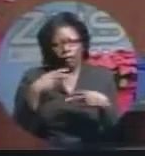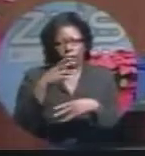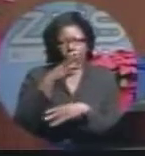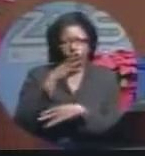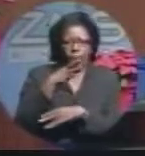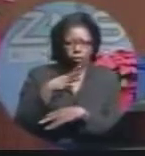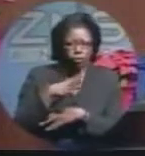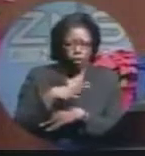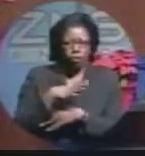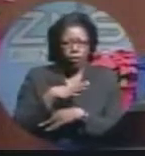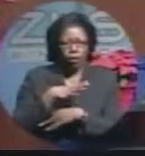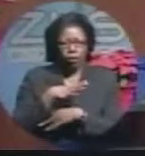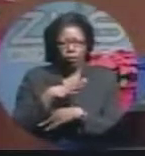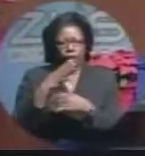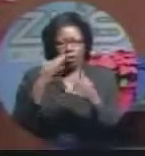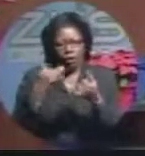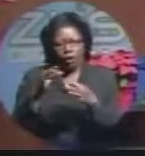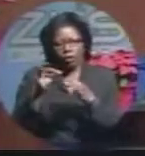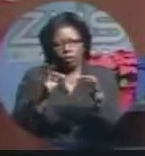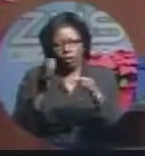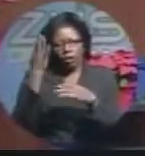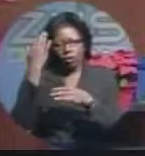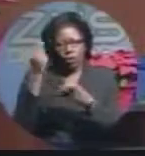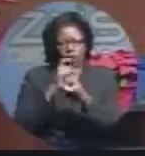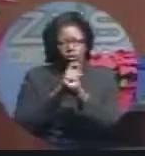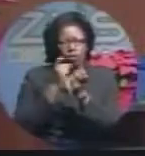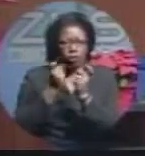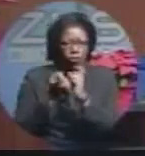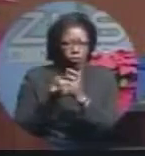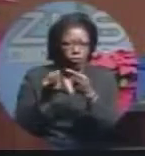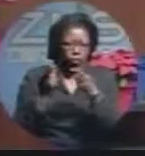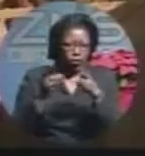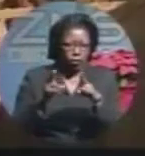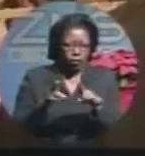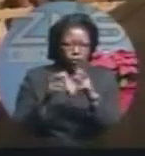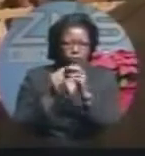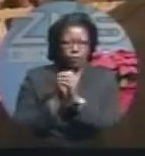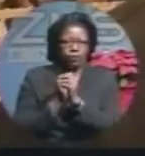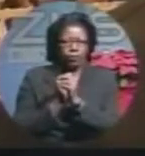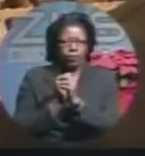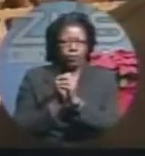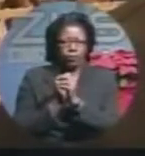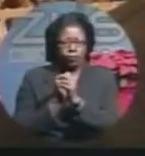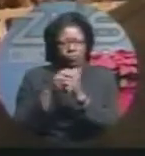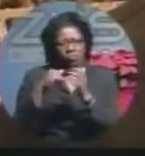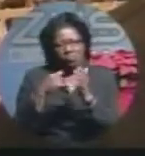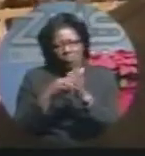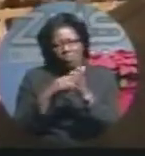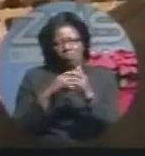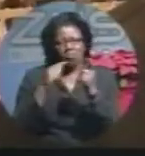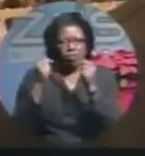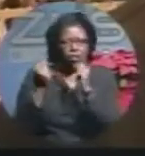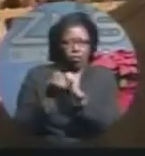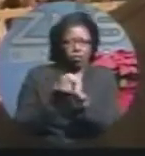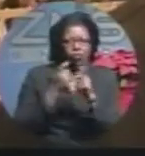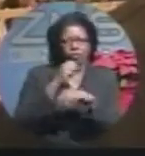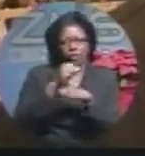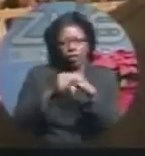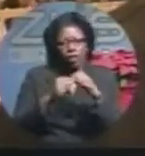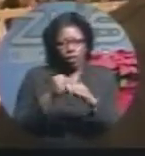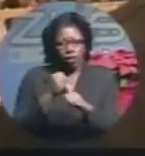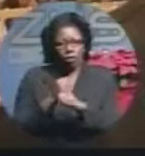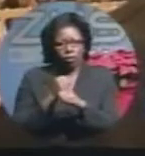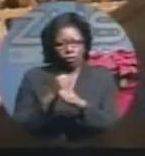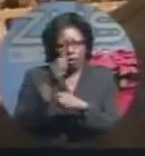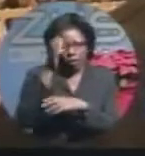Bahamas Star Gymnastics explains why this change was made. Well, it's kind of a transition year in men's